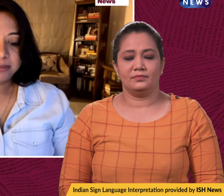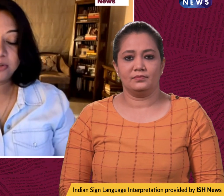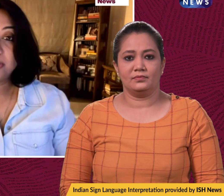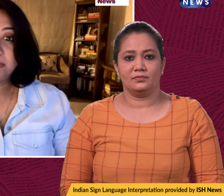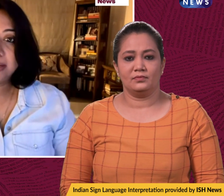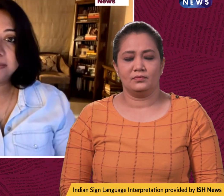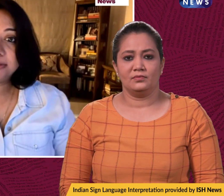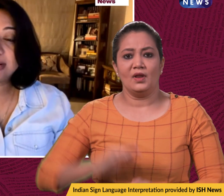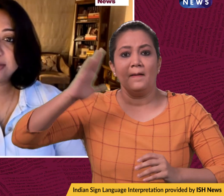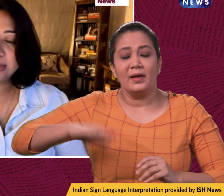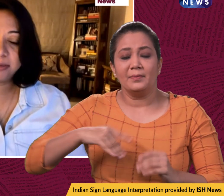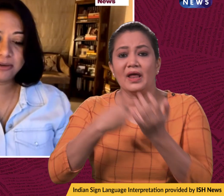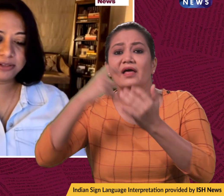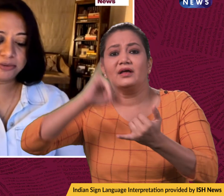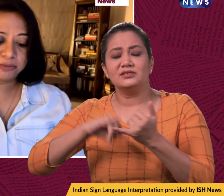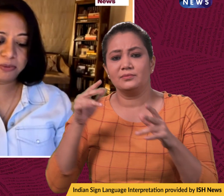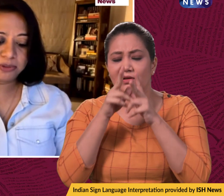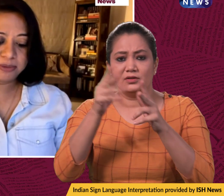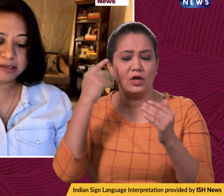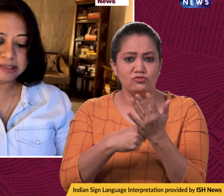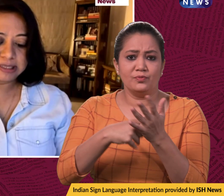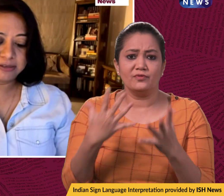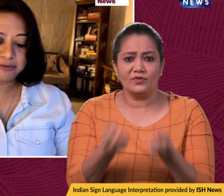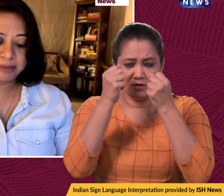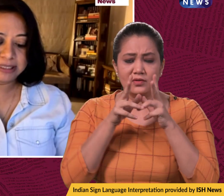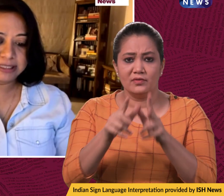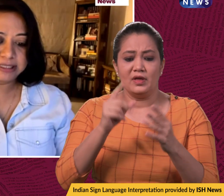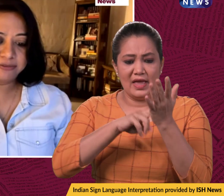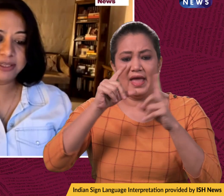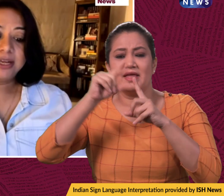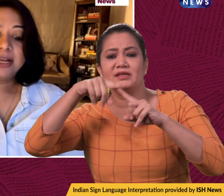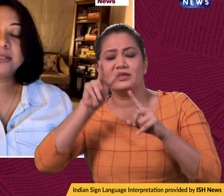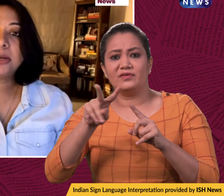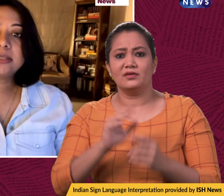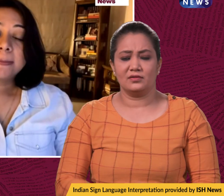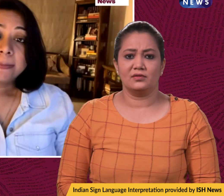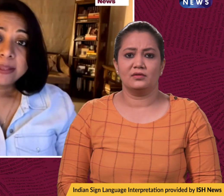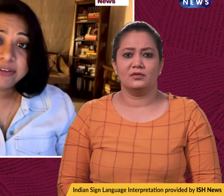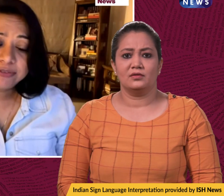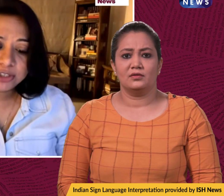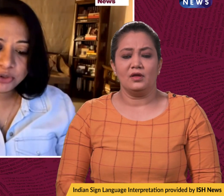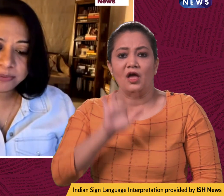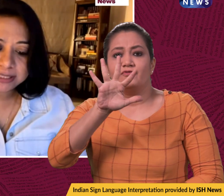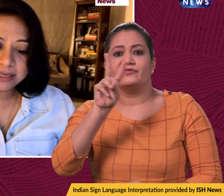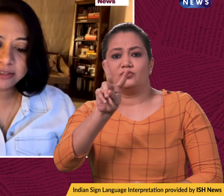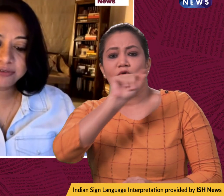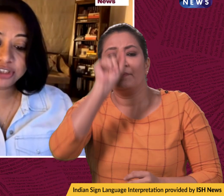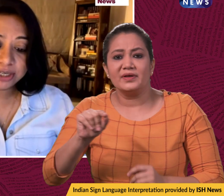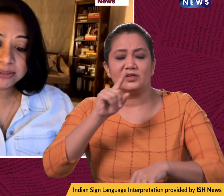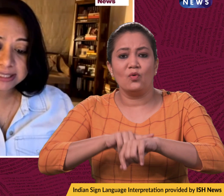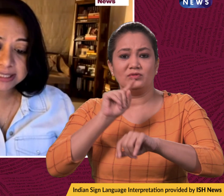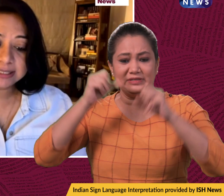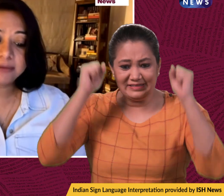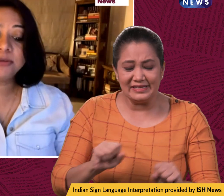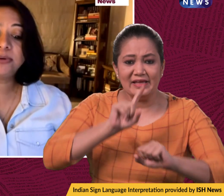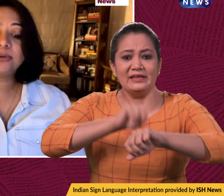An update on Parliament. Rajya Sabah, according to a report we understand from IndyTV, has lost 52% of